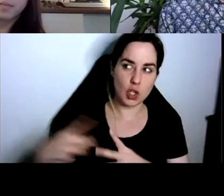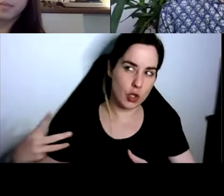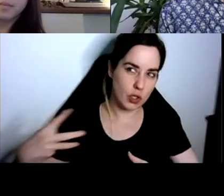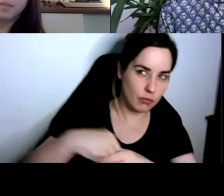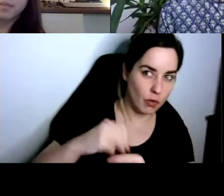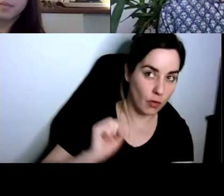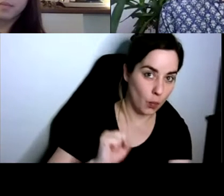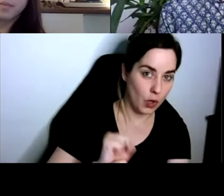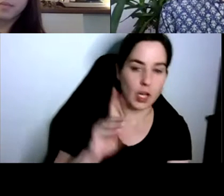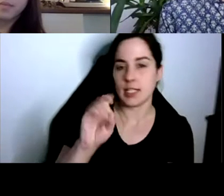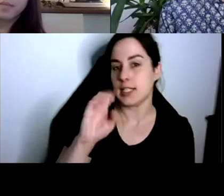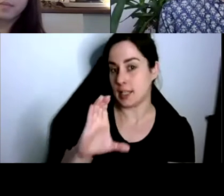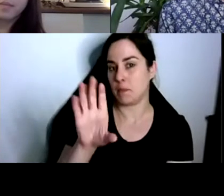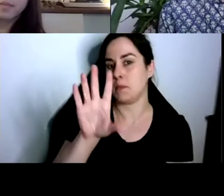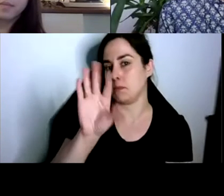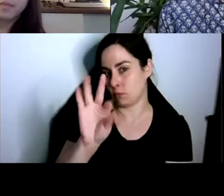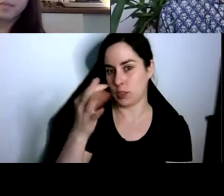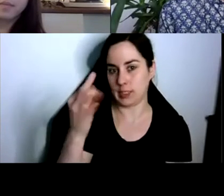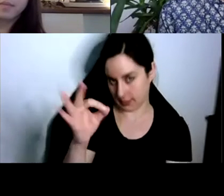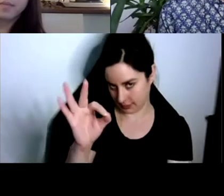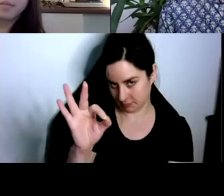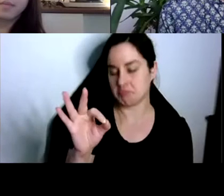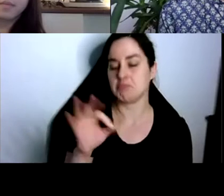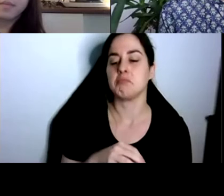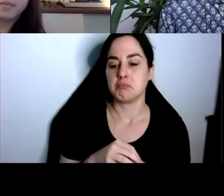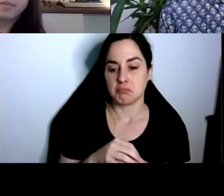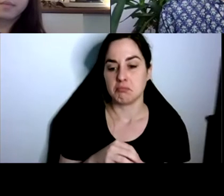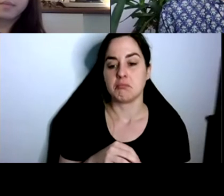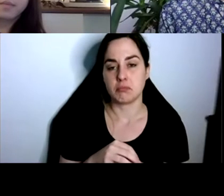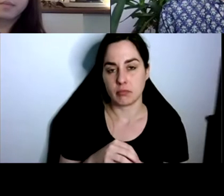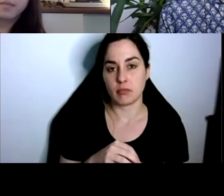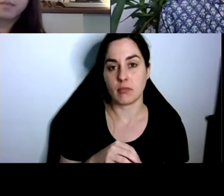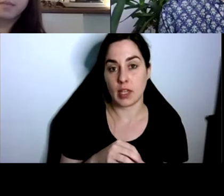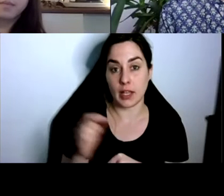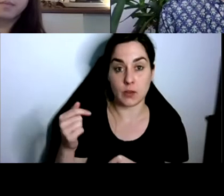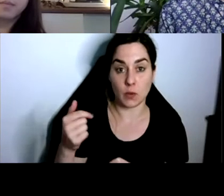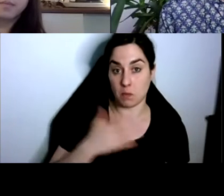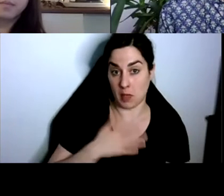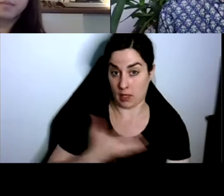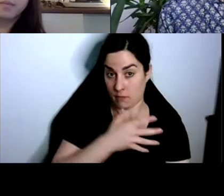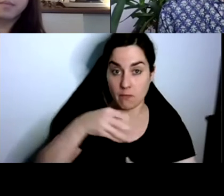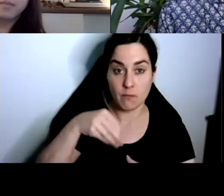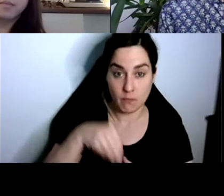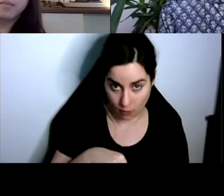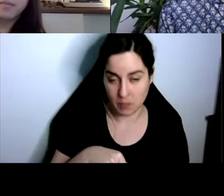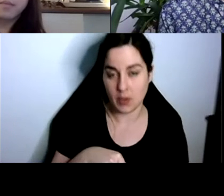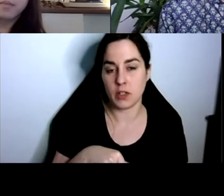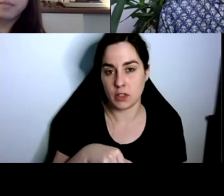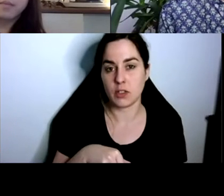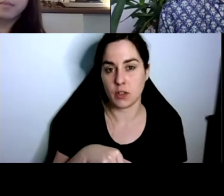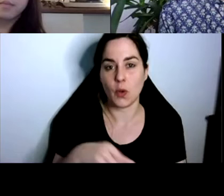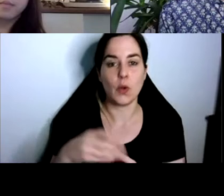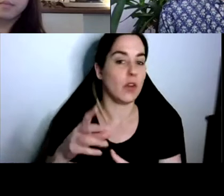in December 2019 and was involved in organizing the 2020